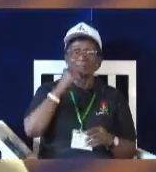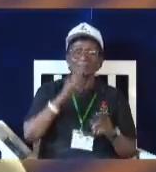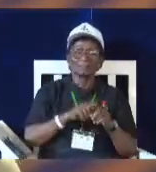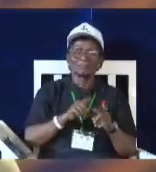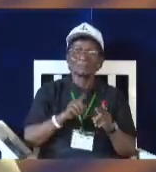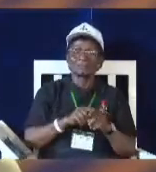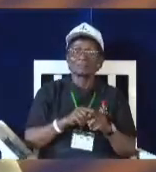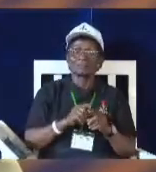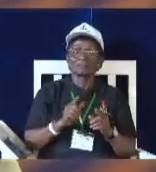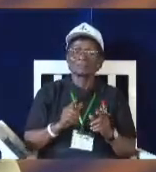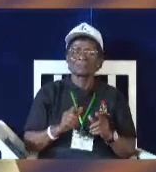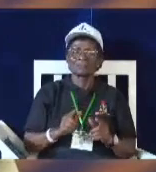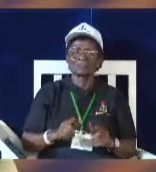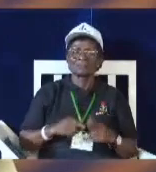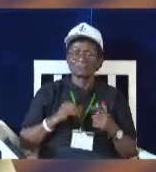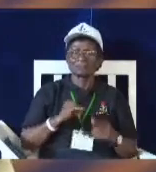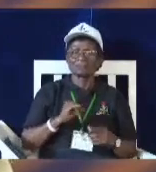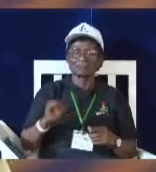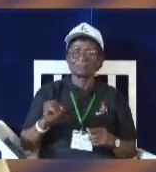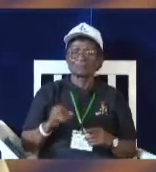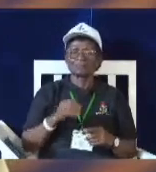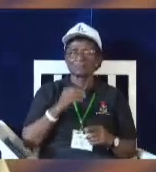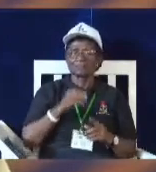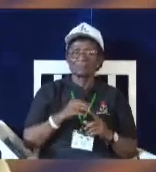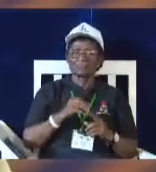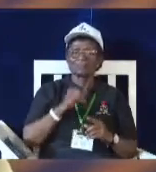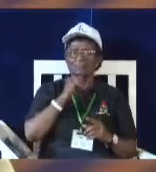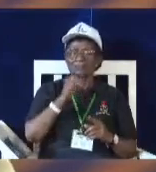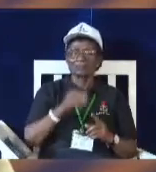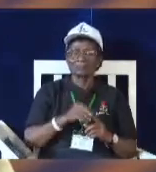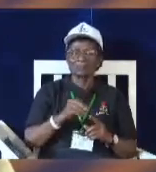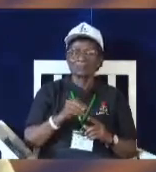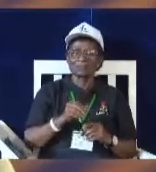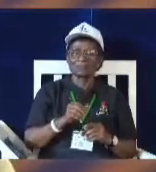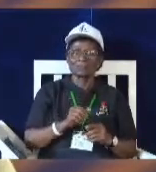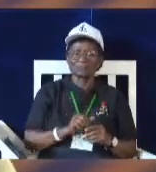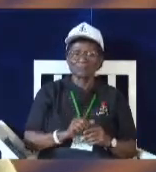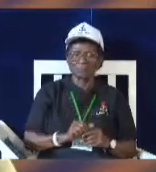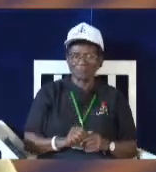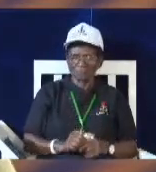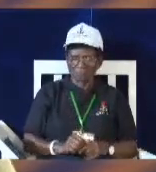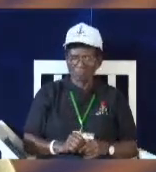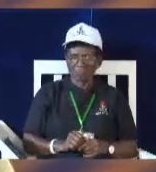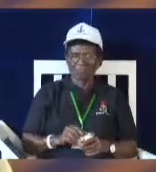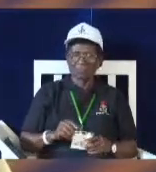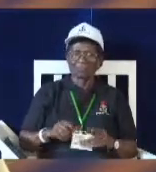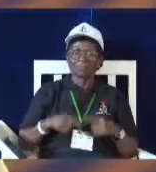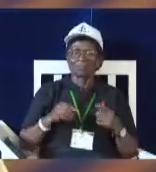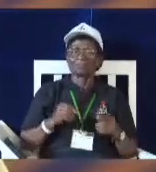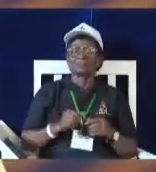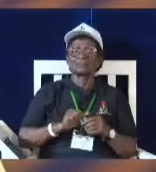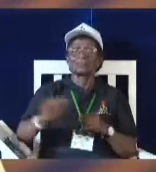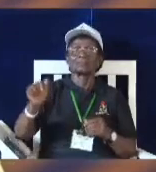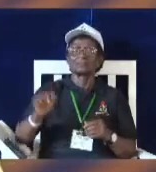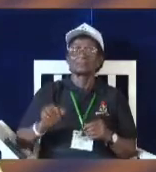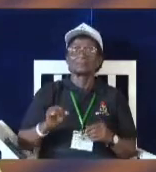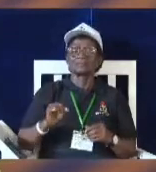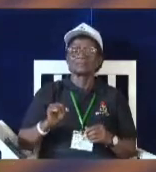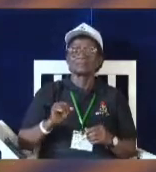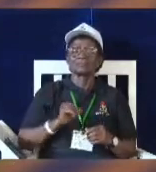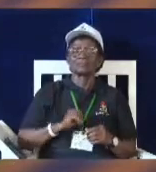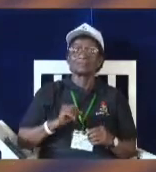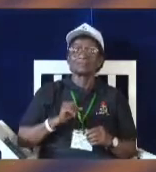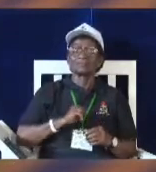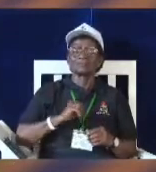living not too far away have been struck from head to toe with smallpox.